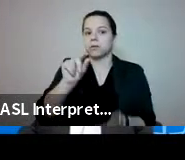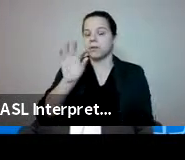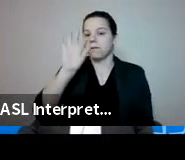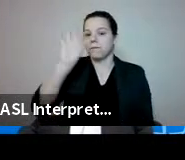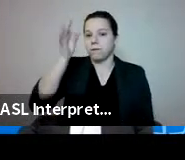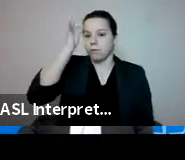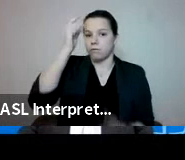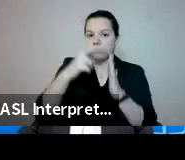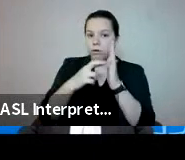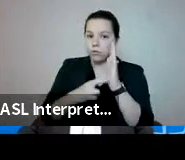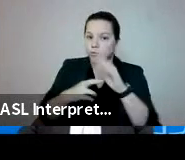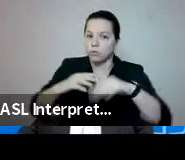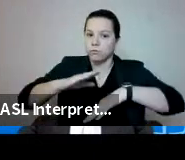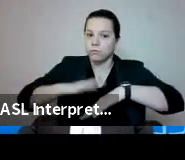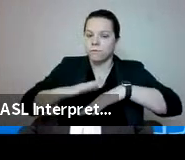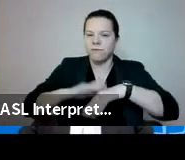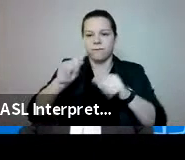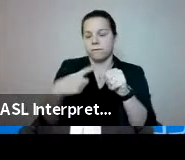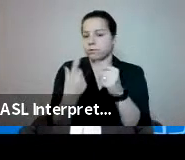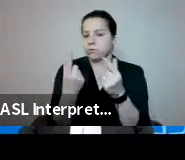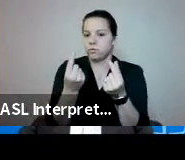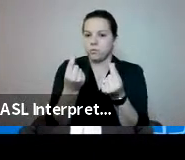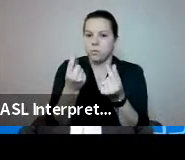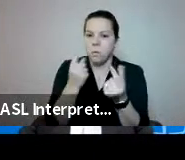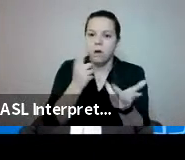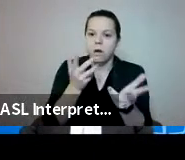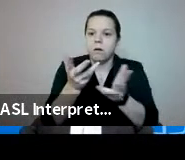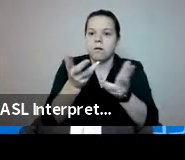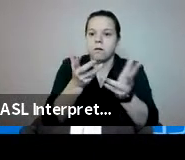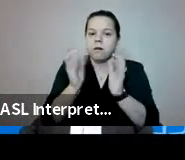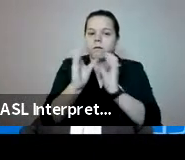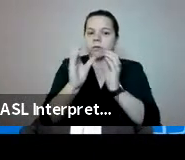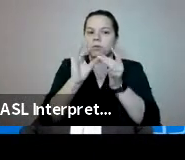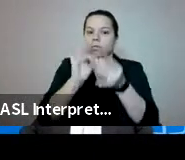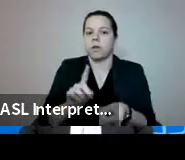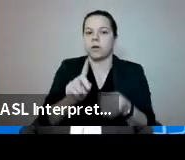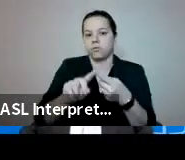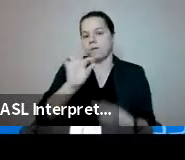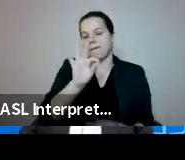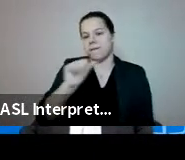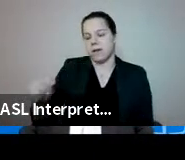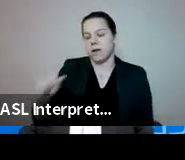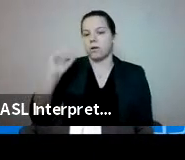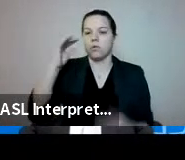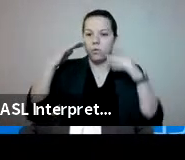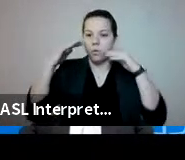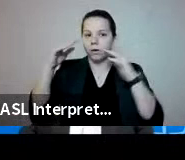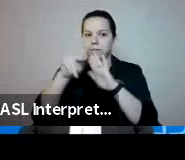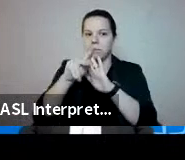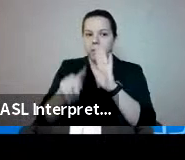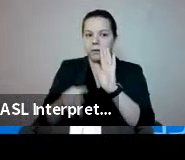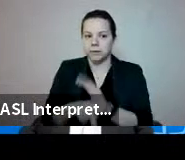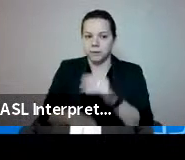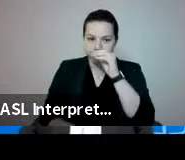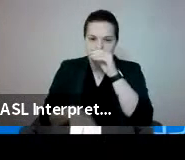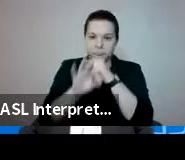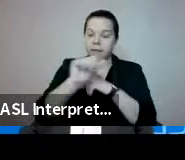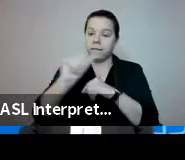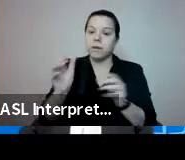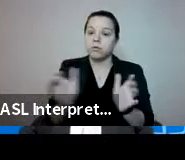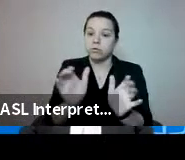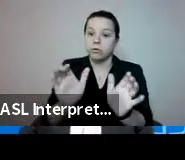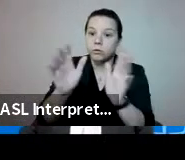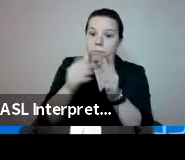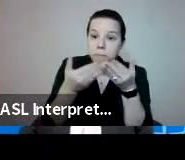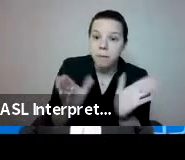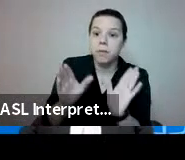towards engaging in a conversation with aviation stakeholders about FAA noise policy. FAA is encouraging the public and stakeholders to review